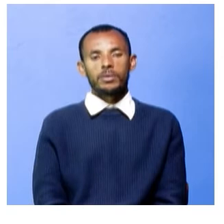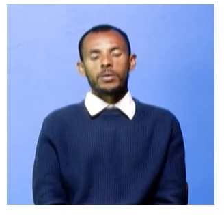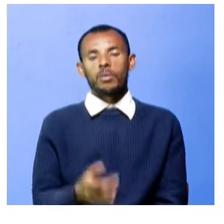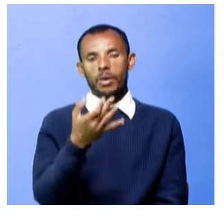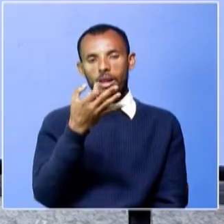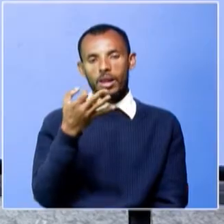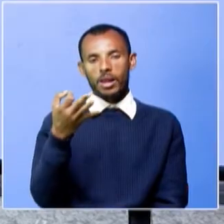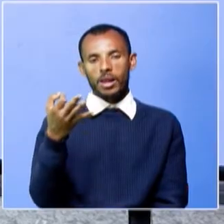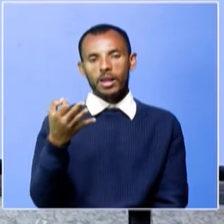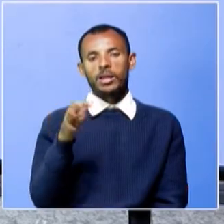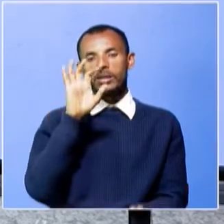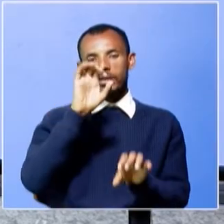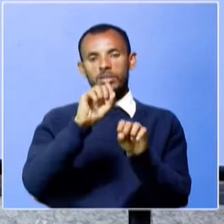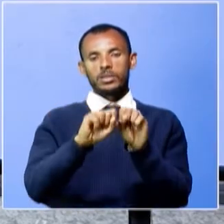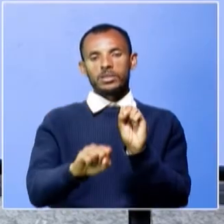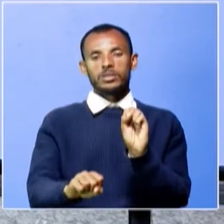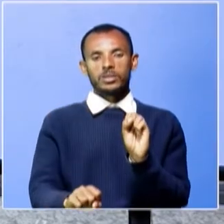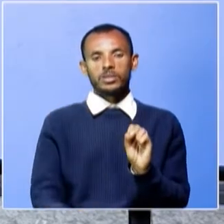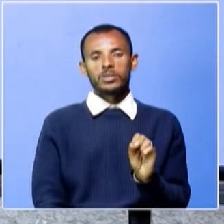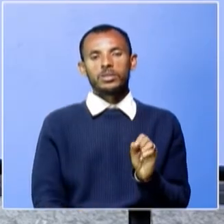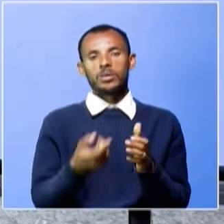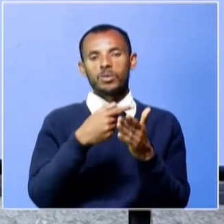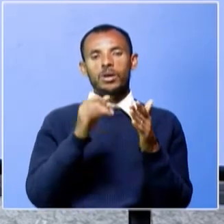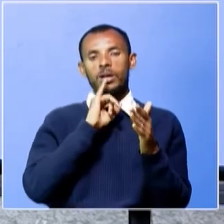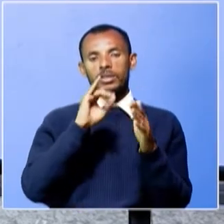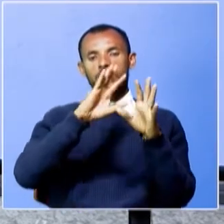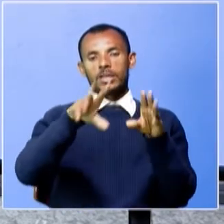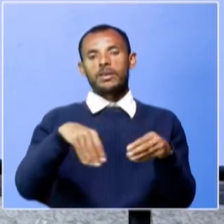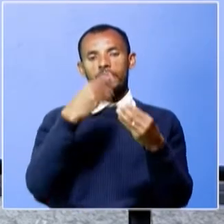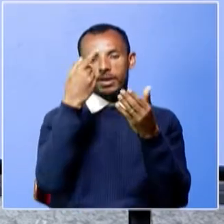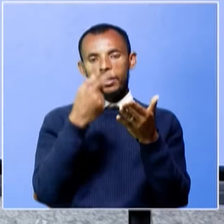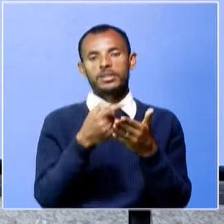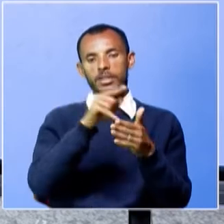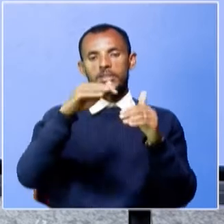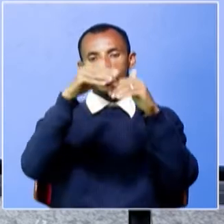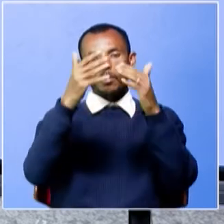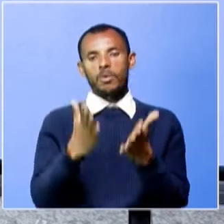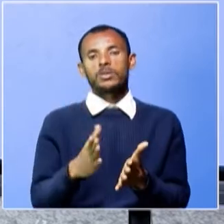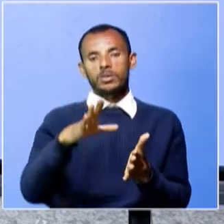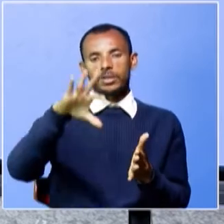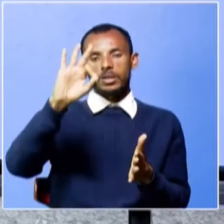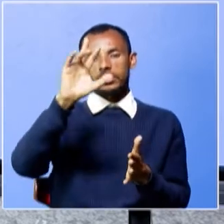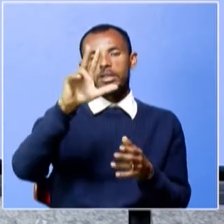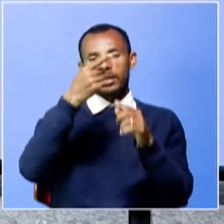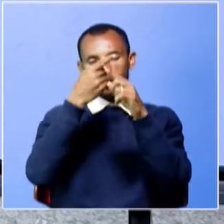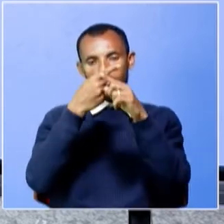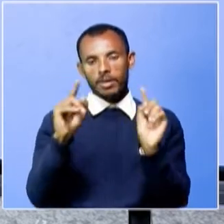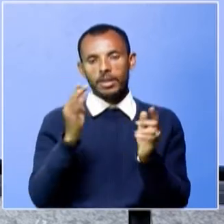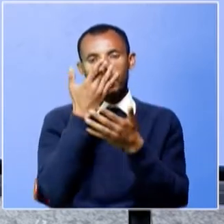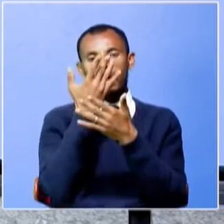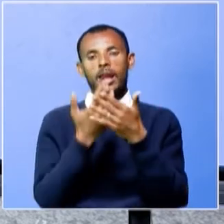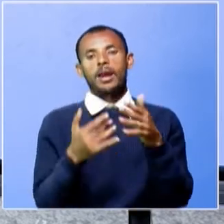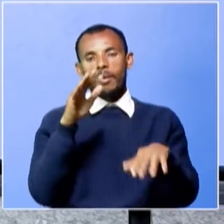Well, so what is given here, there is a box containing 3 different colored